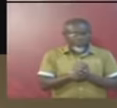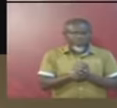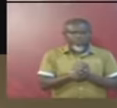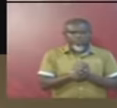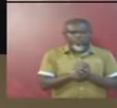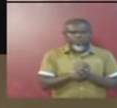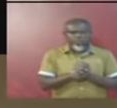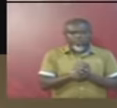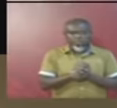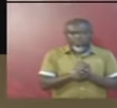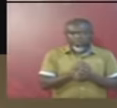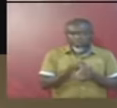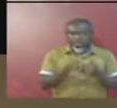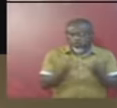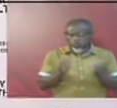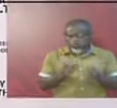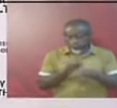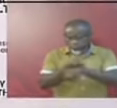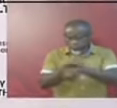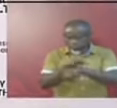doctors to use? Thank you.